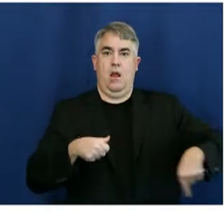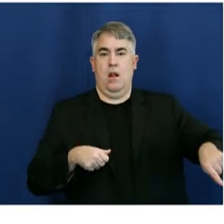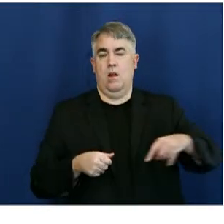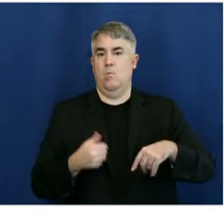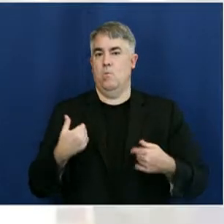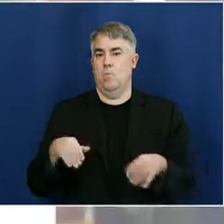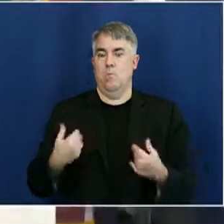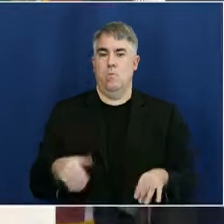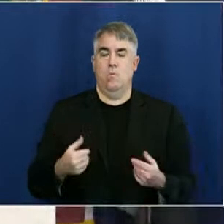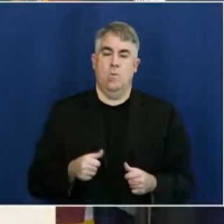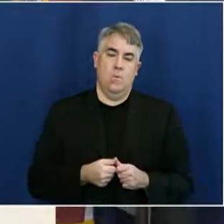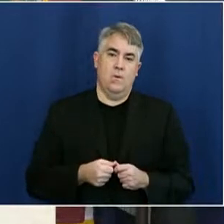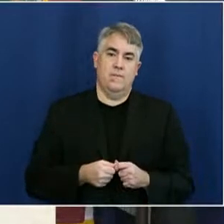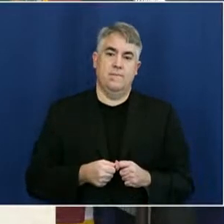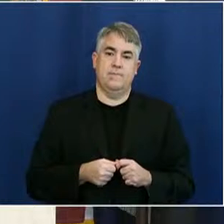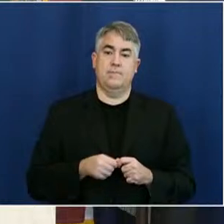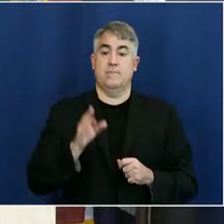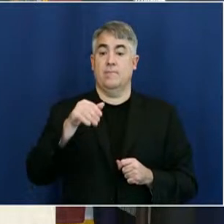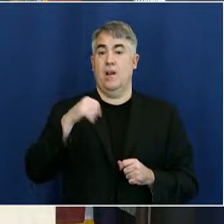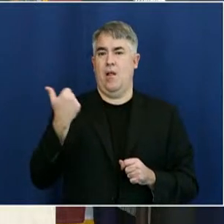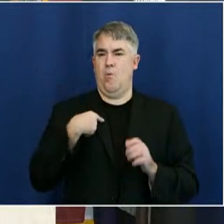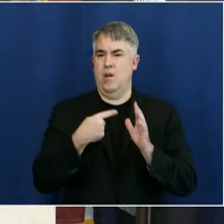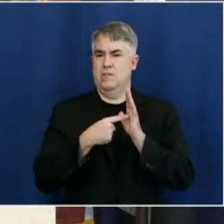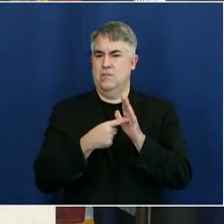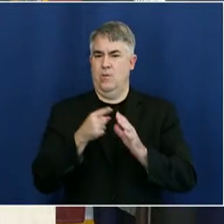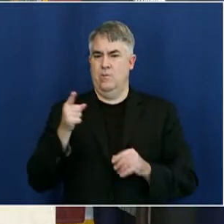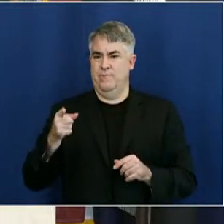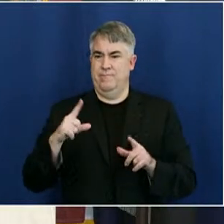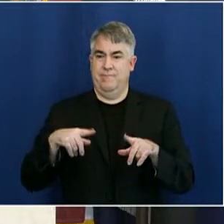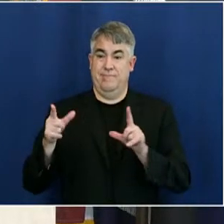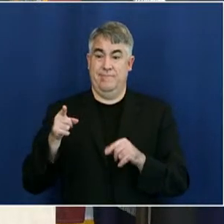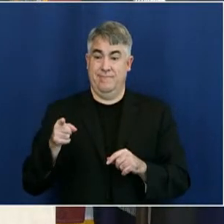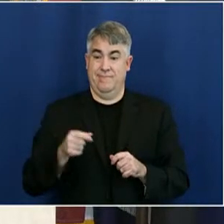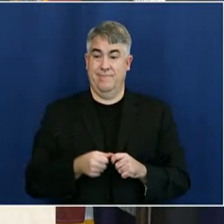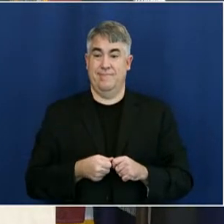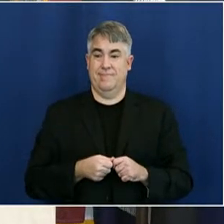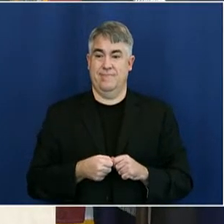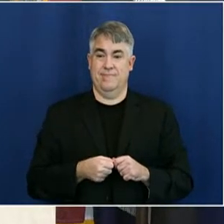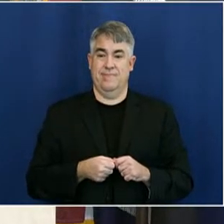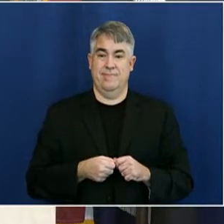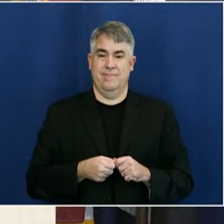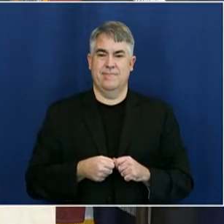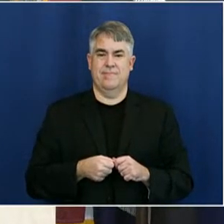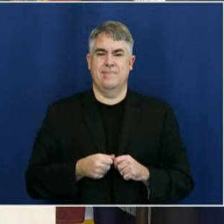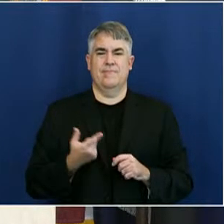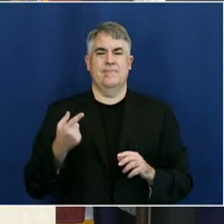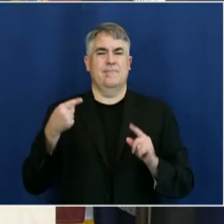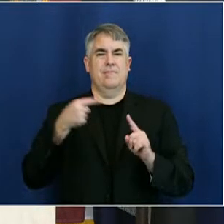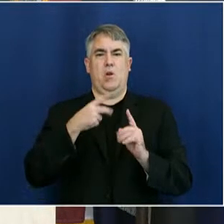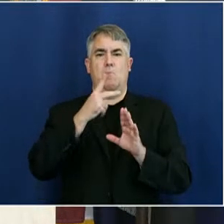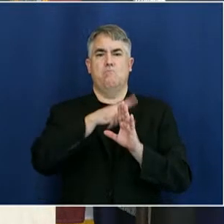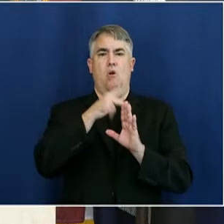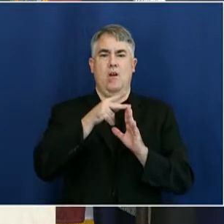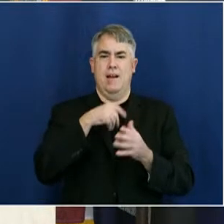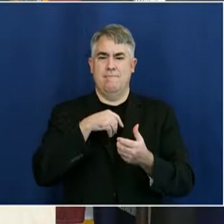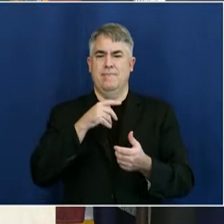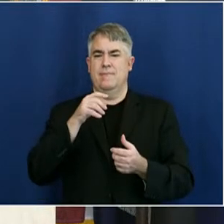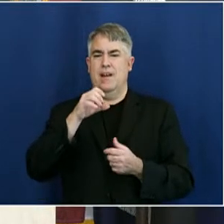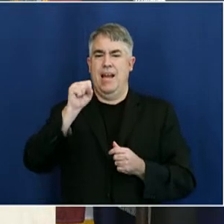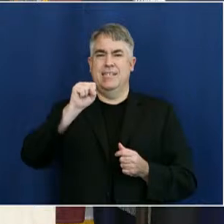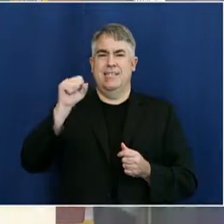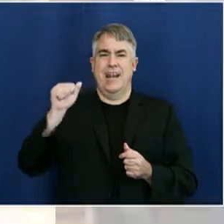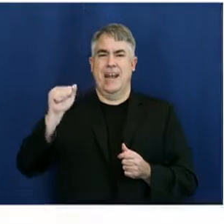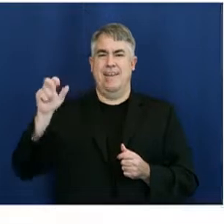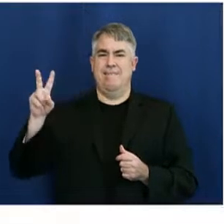and it's another slide that I'm going to share with you that specifically talks about Project SAVE, which really is about the scheduling assistance for